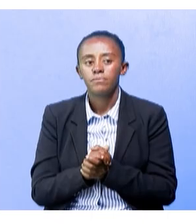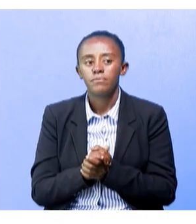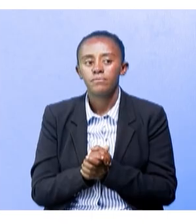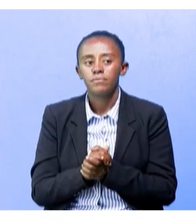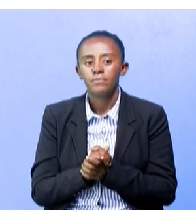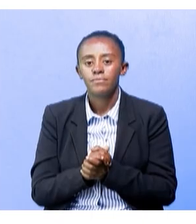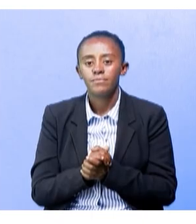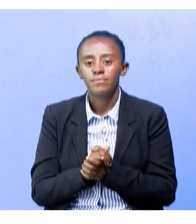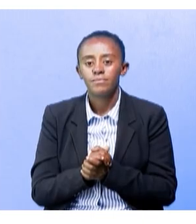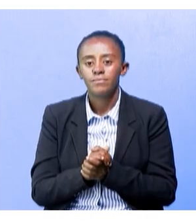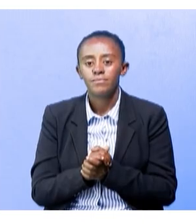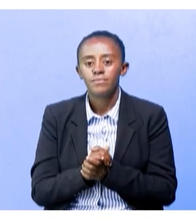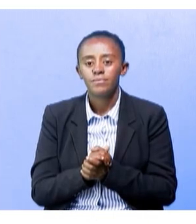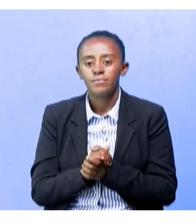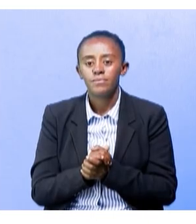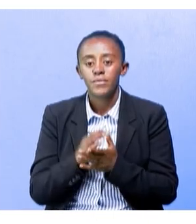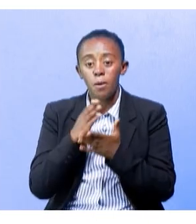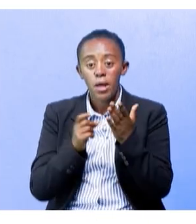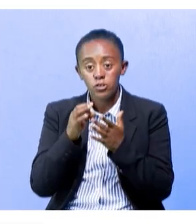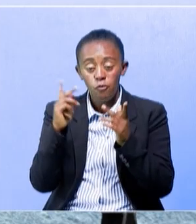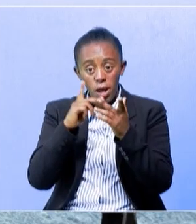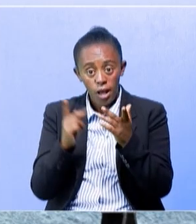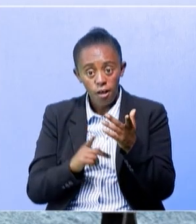Come on, when we say parts of the paragraph, we mean that